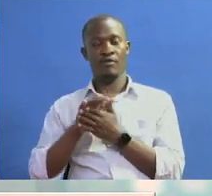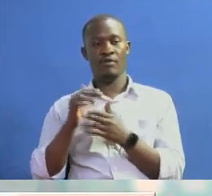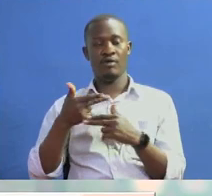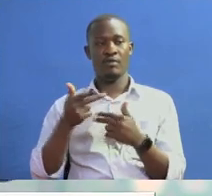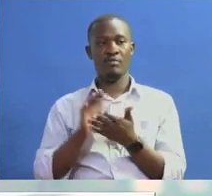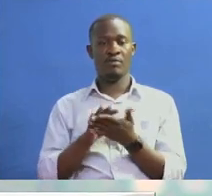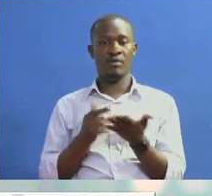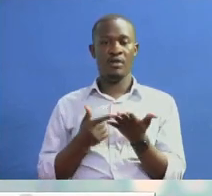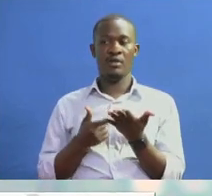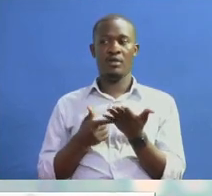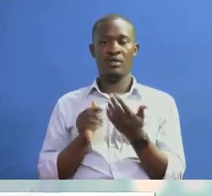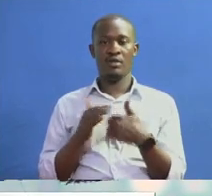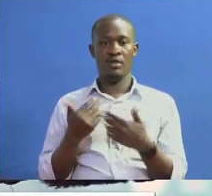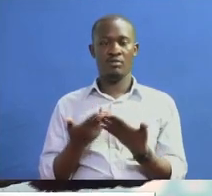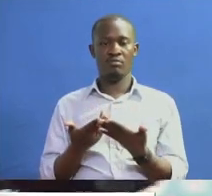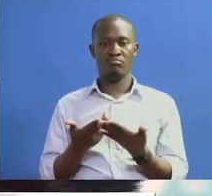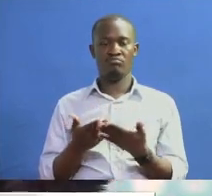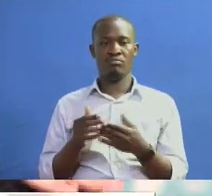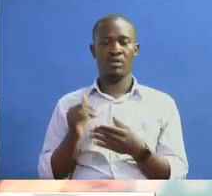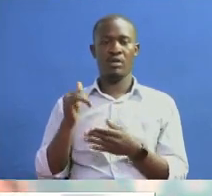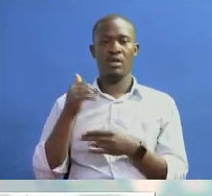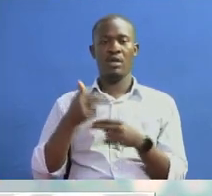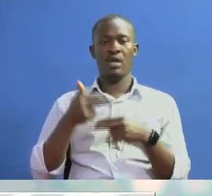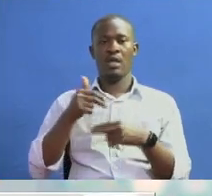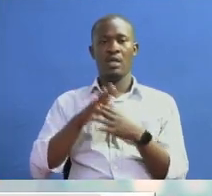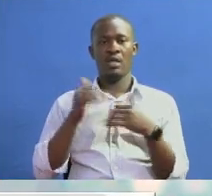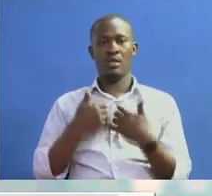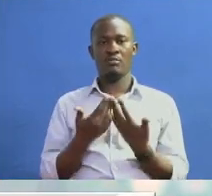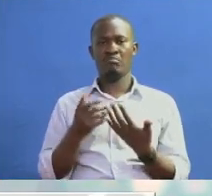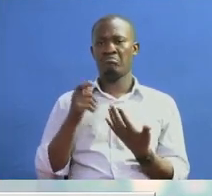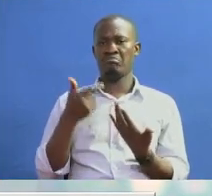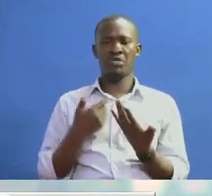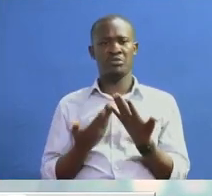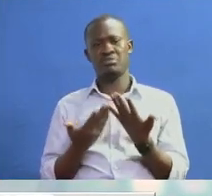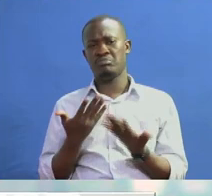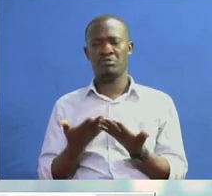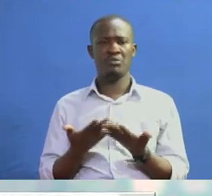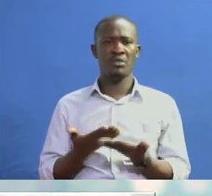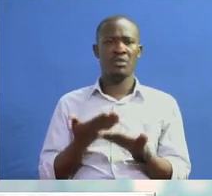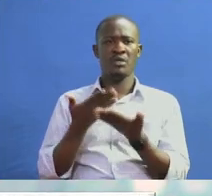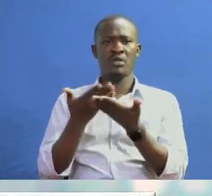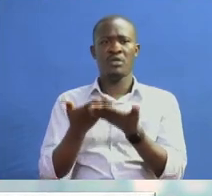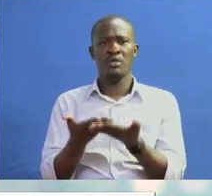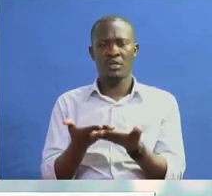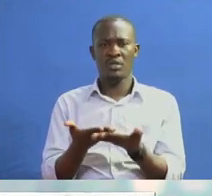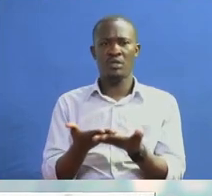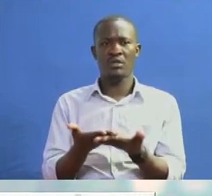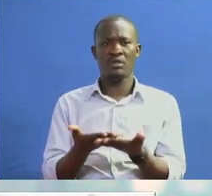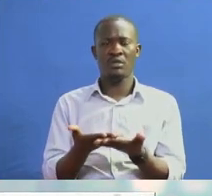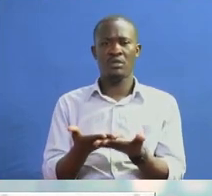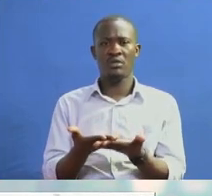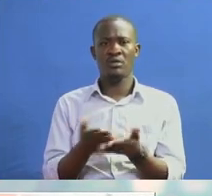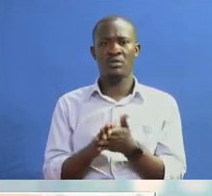tech digital superhighway. So the digital superhighway should really be given enough